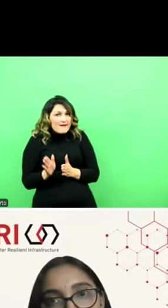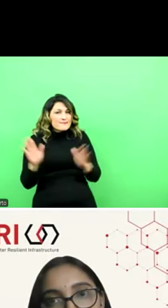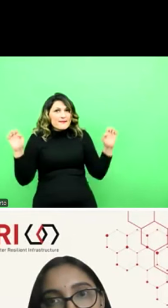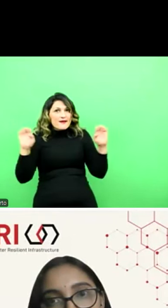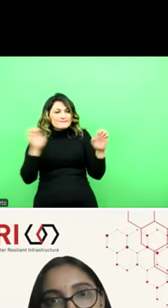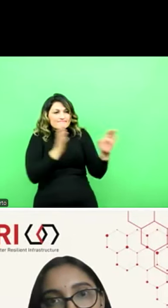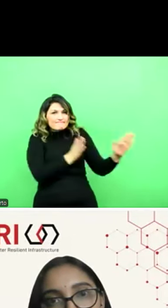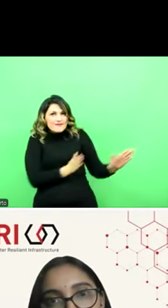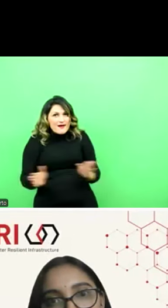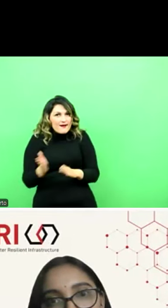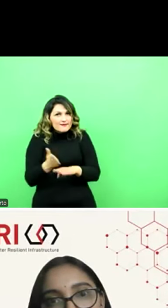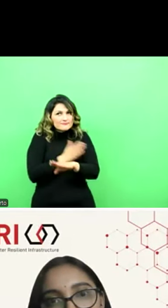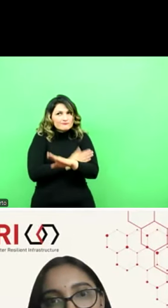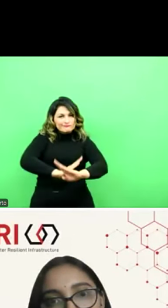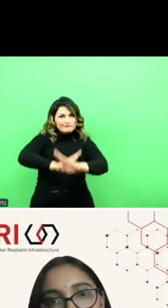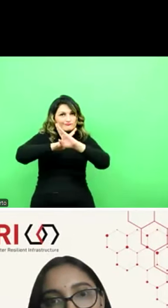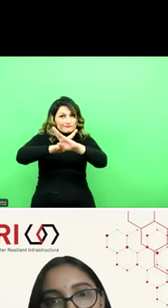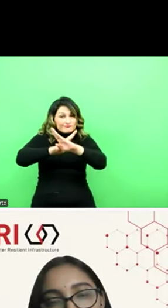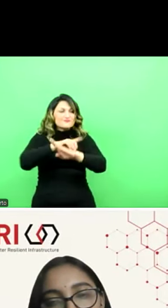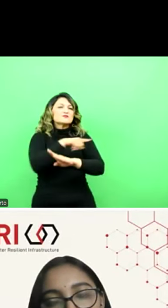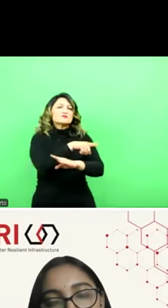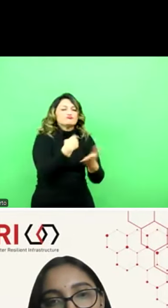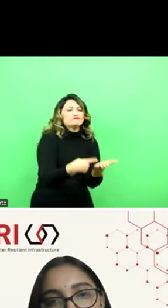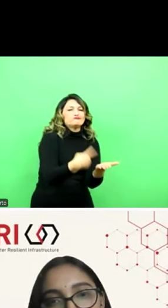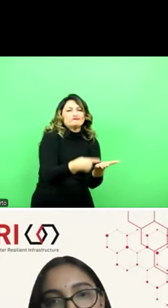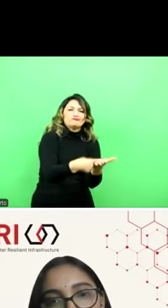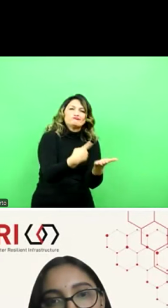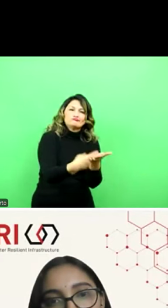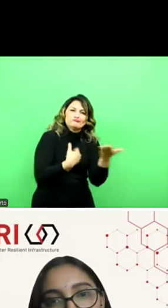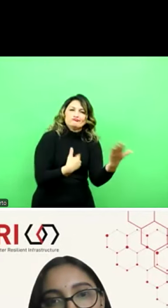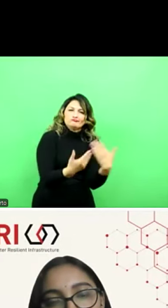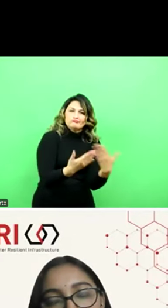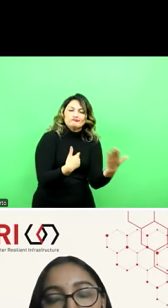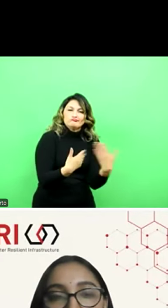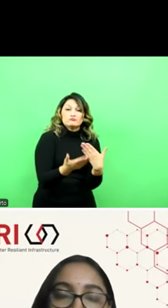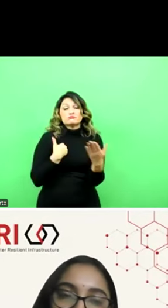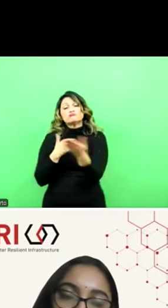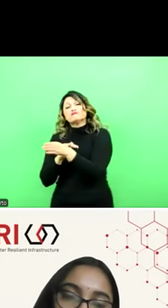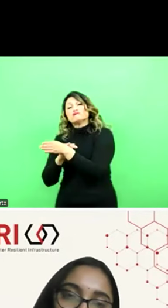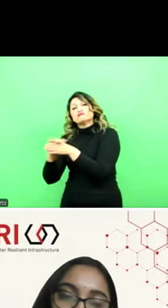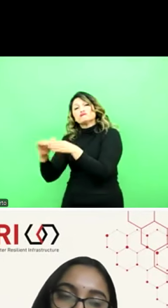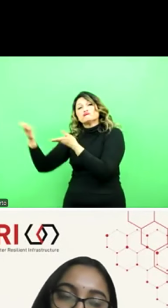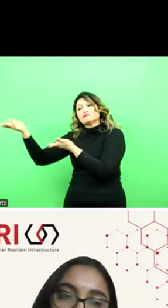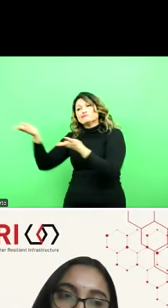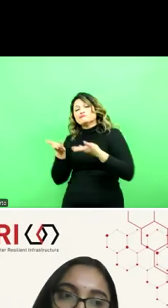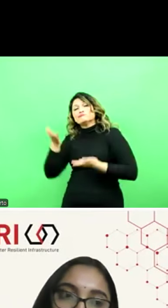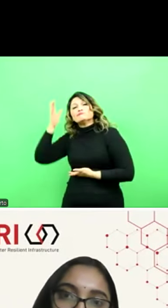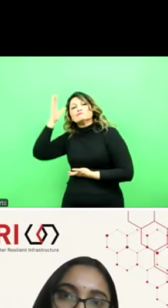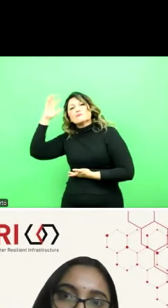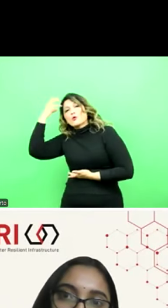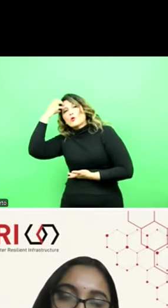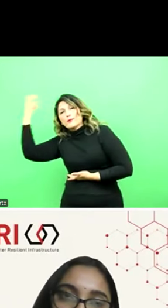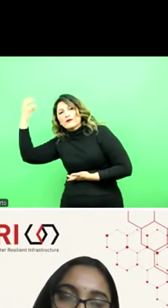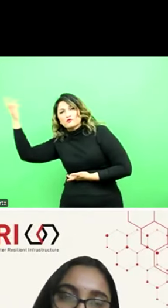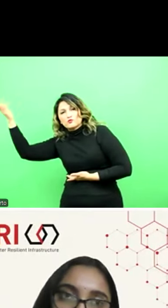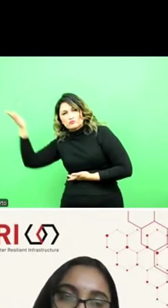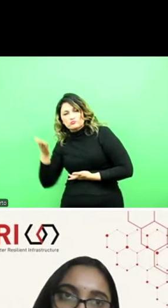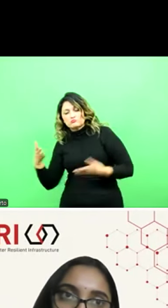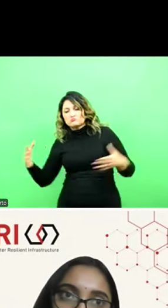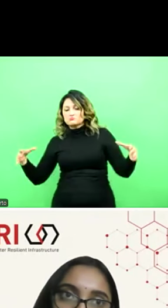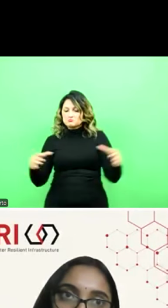roadmap which can help the government build a long-term resilience, long-term resilience in the